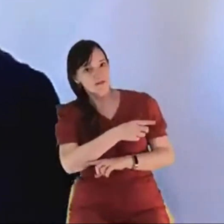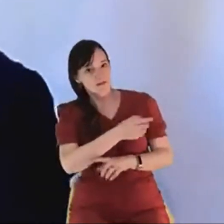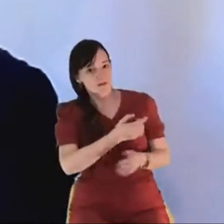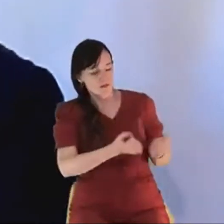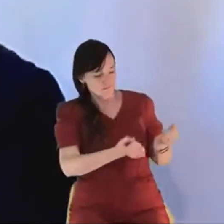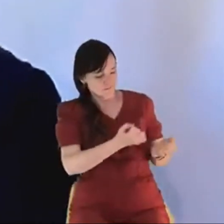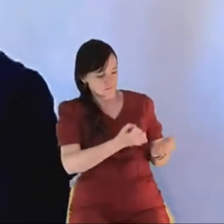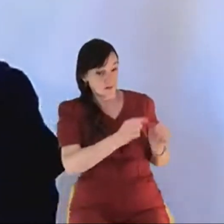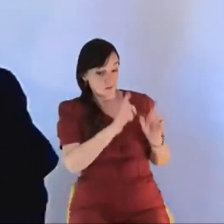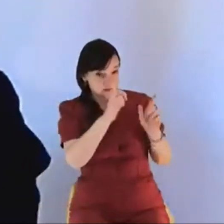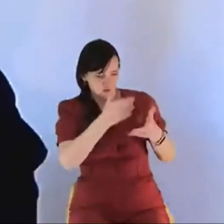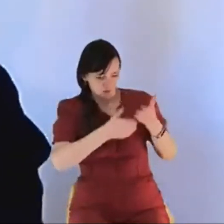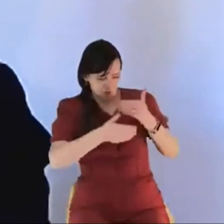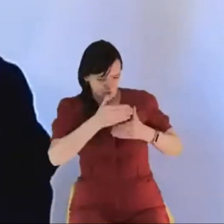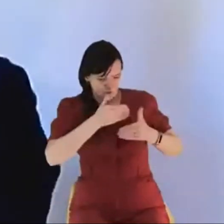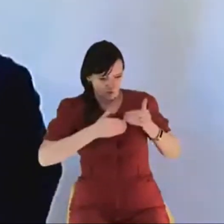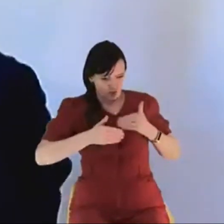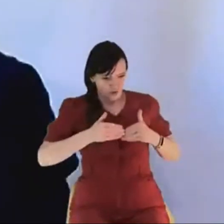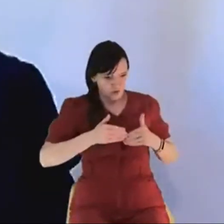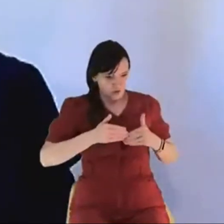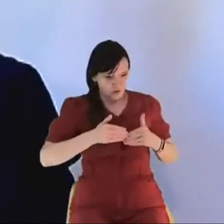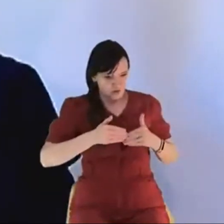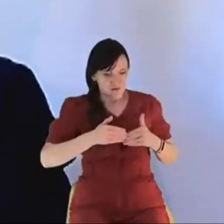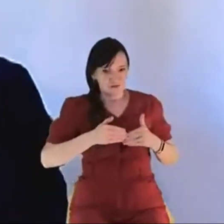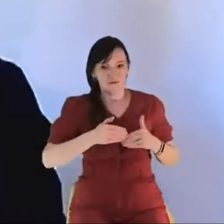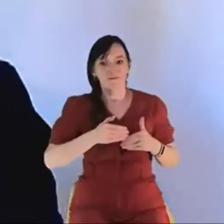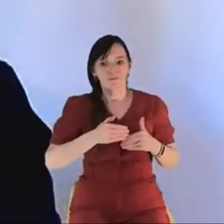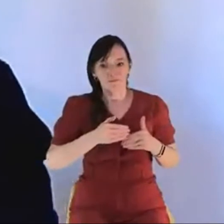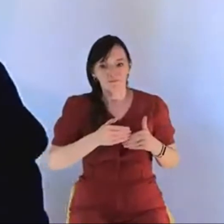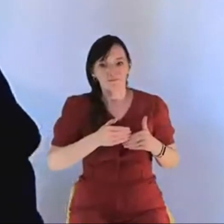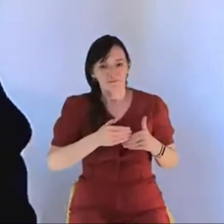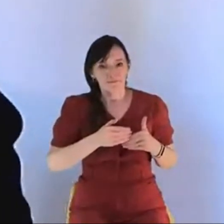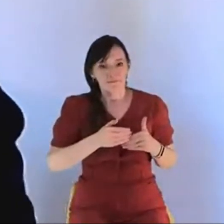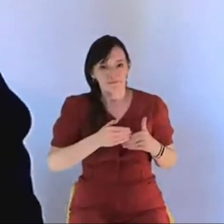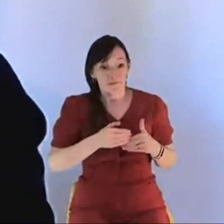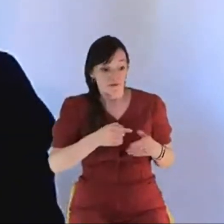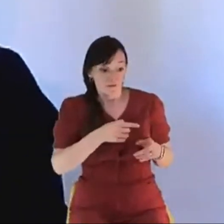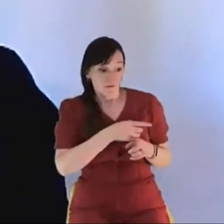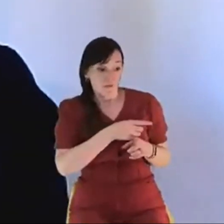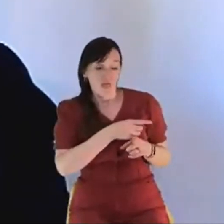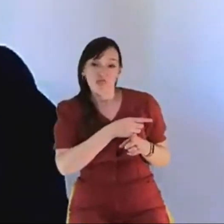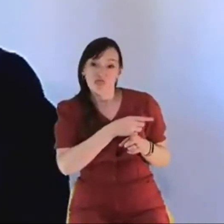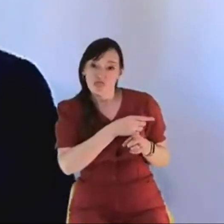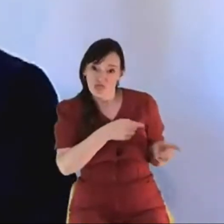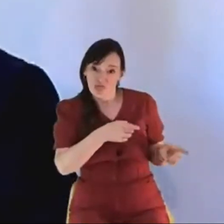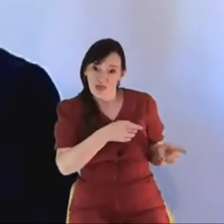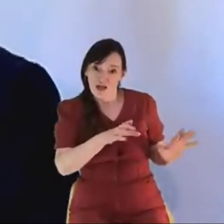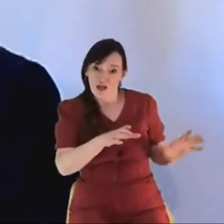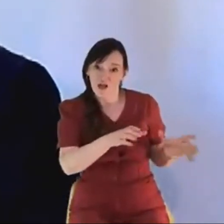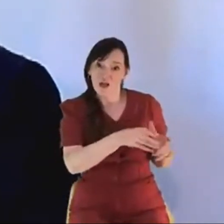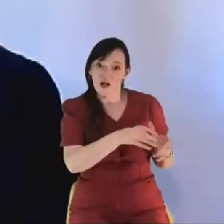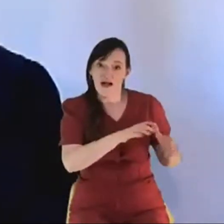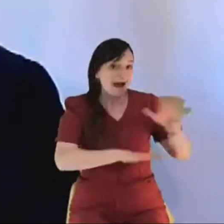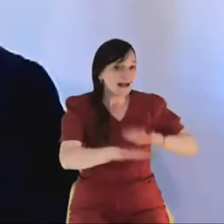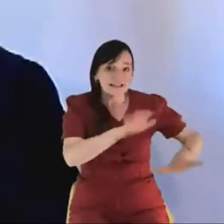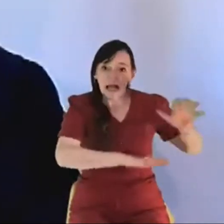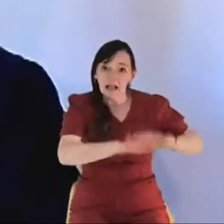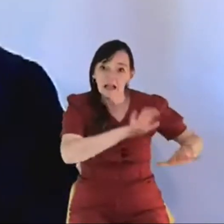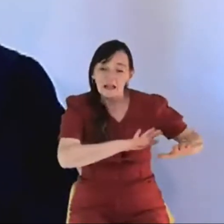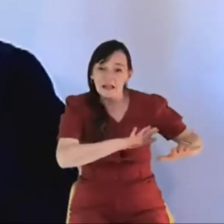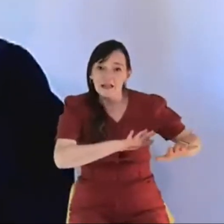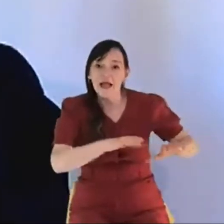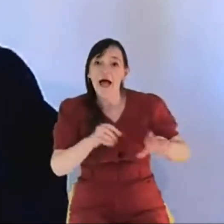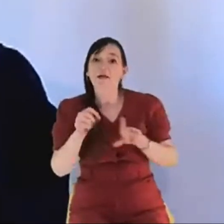to feel what's at stake in our verses you see they were unsettled and